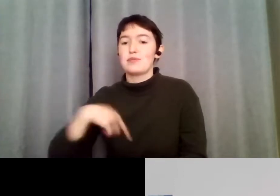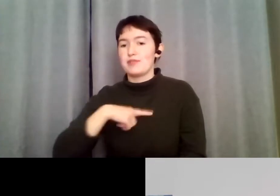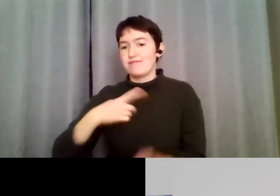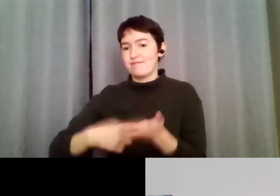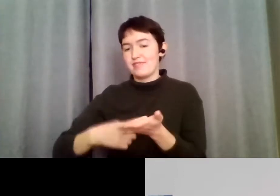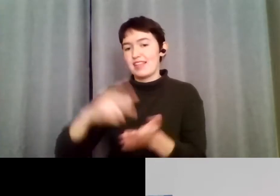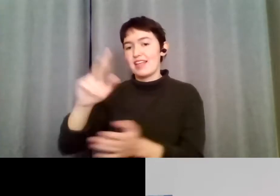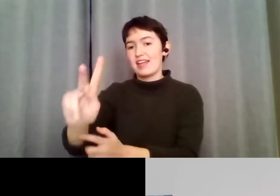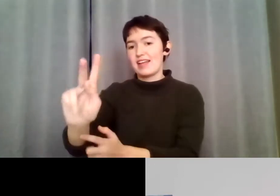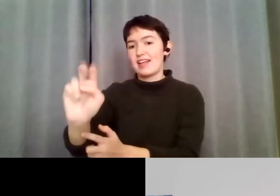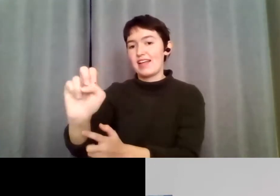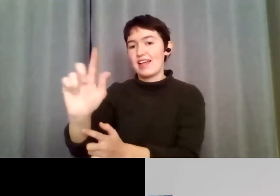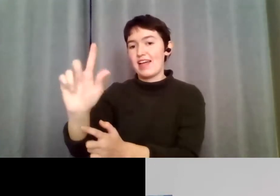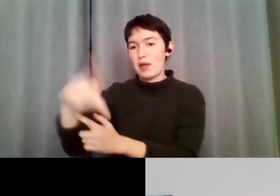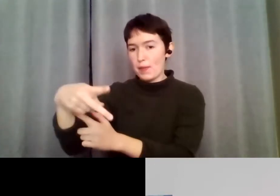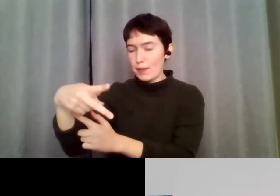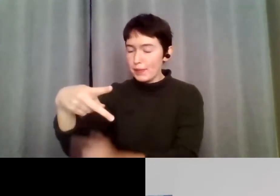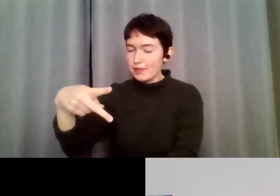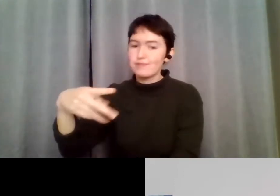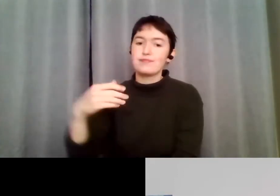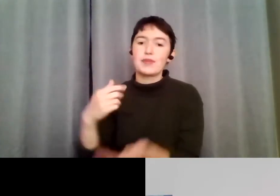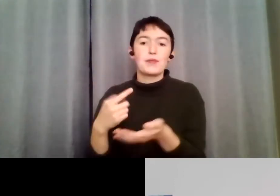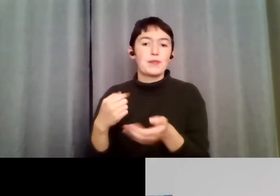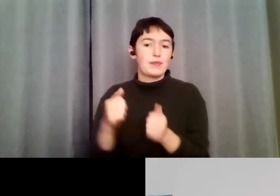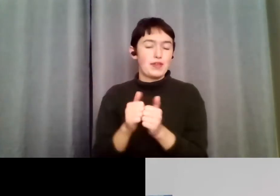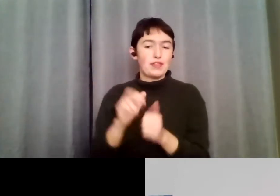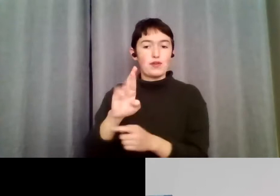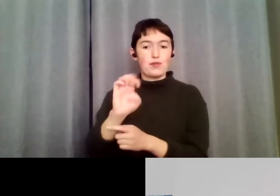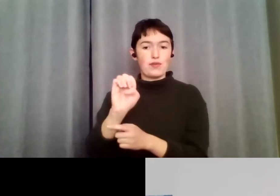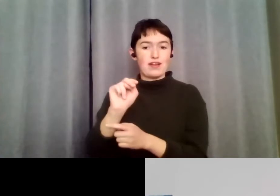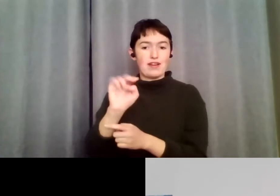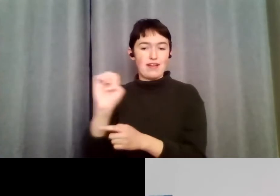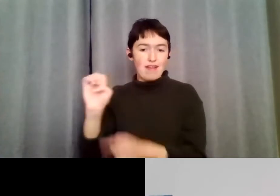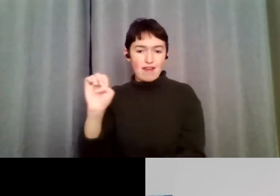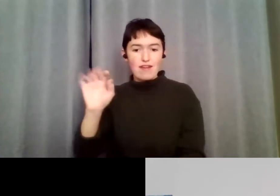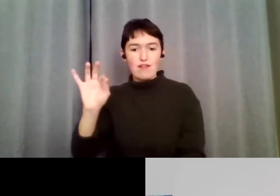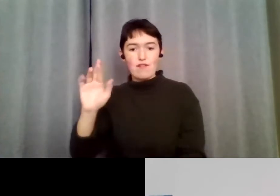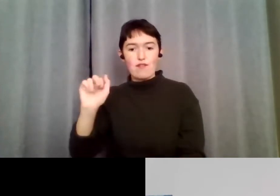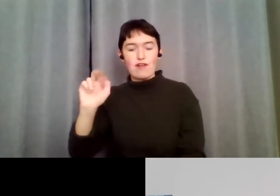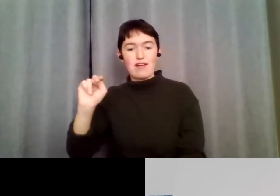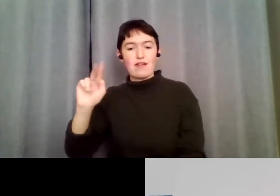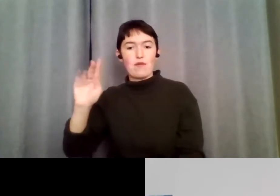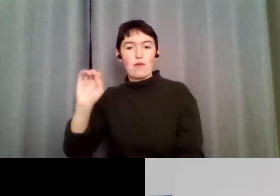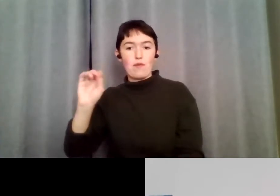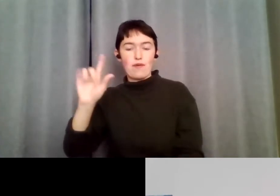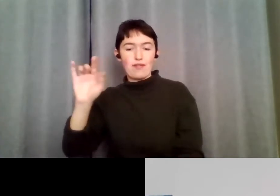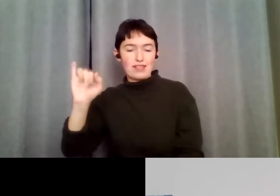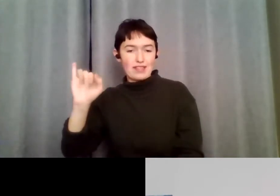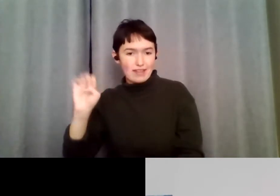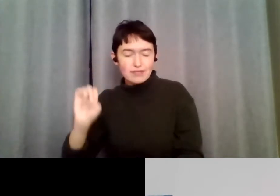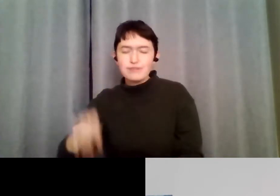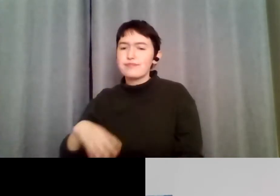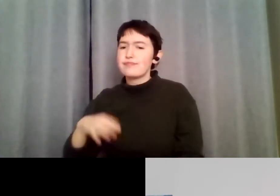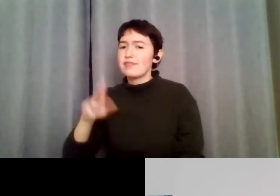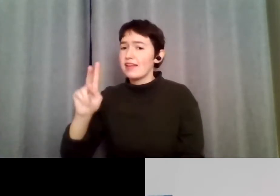in the chat. We're talking about kelp with Renee Francoli. It's going to be really cool because kelp is wild and awesome. Hope to see you